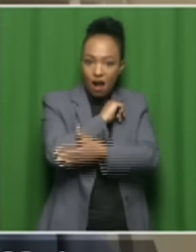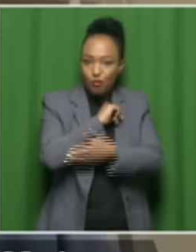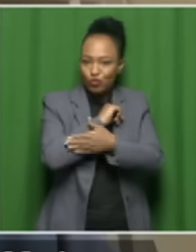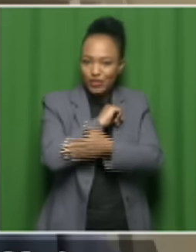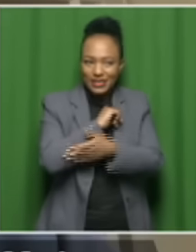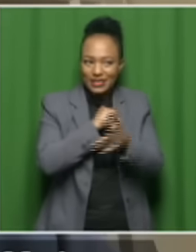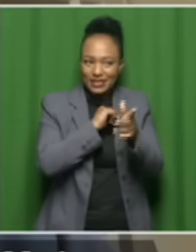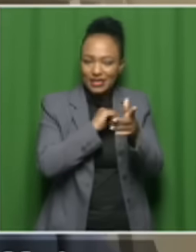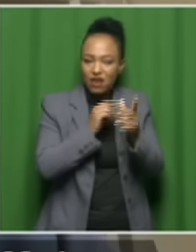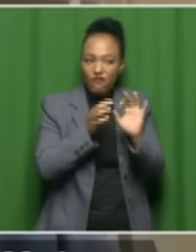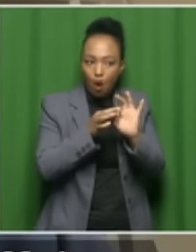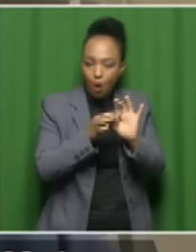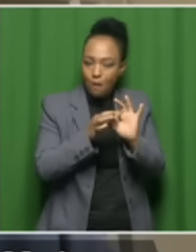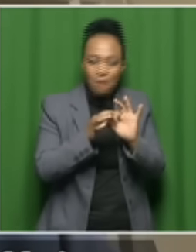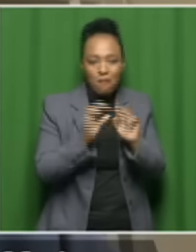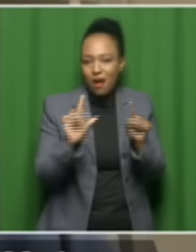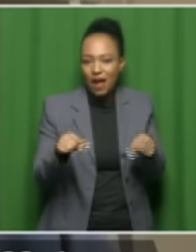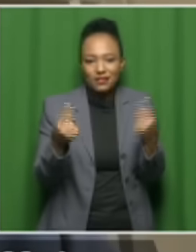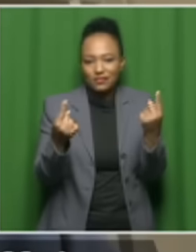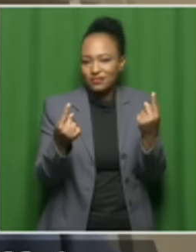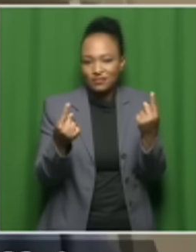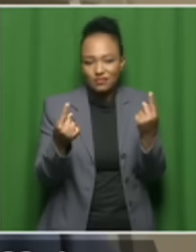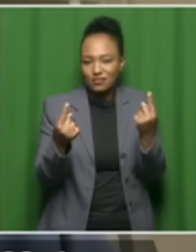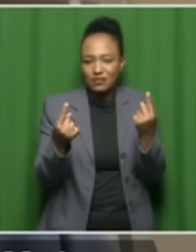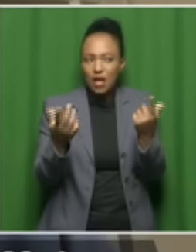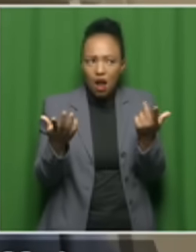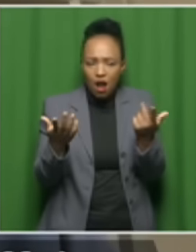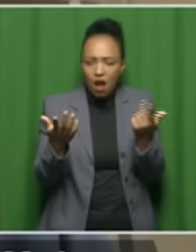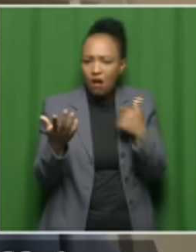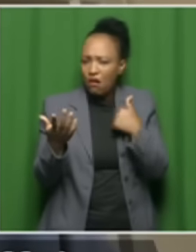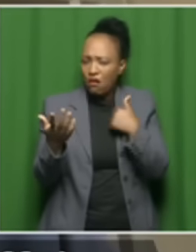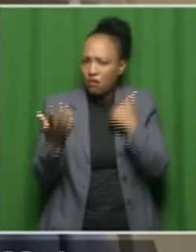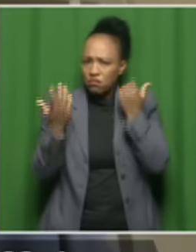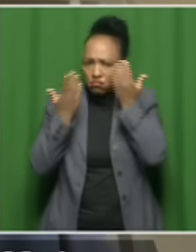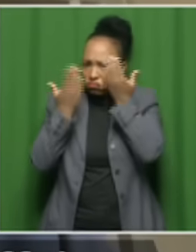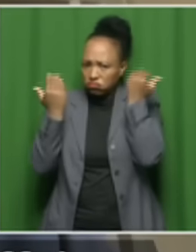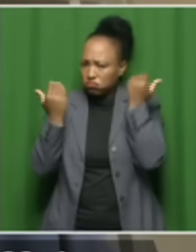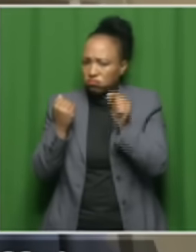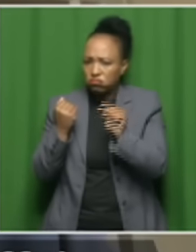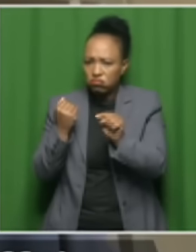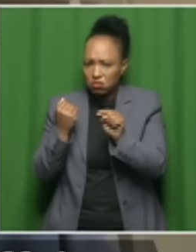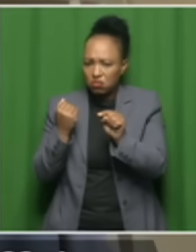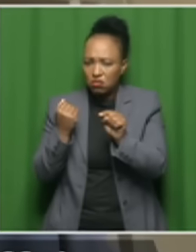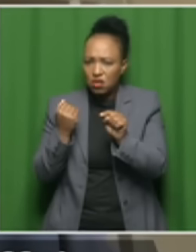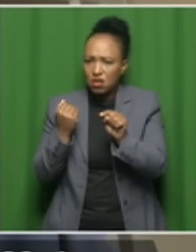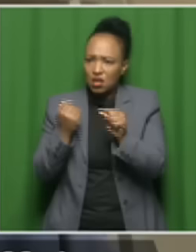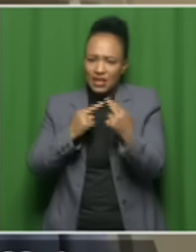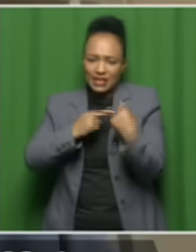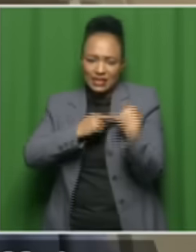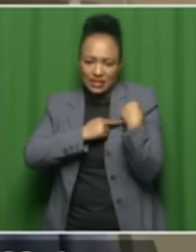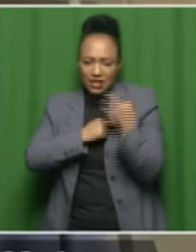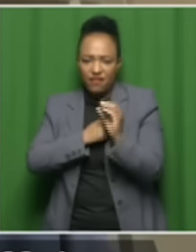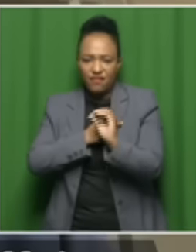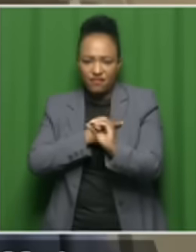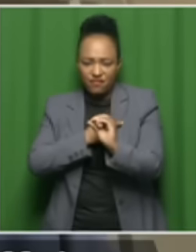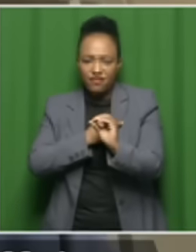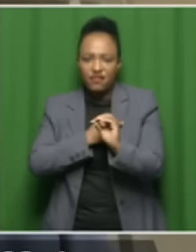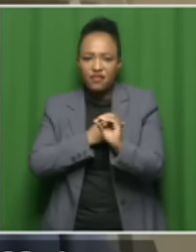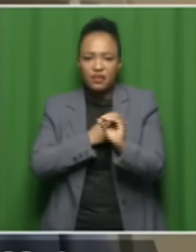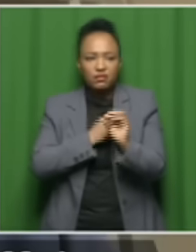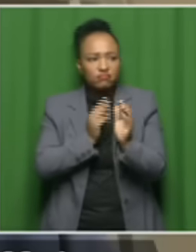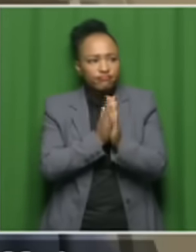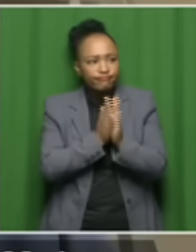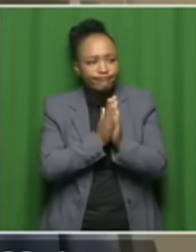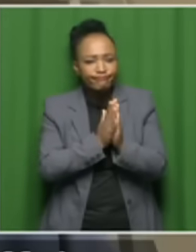citizenship, wherever they are in the world. And then they didn't realize that they had this obligation to seek permission